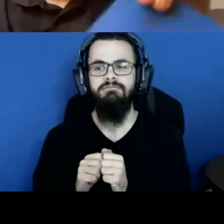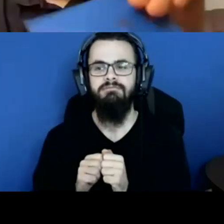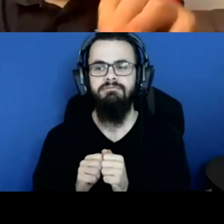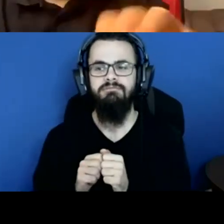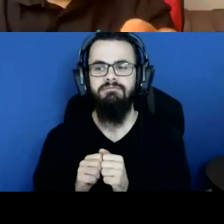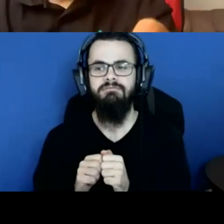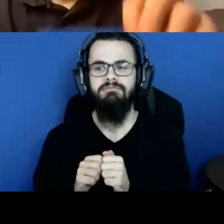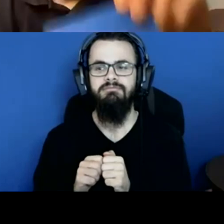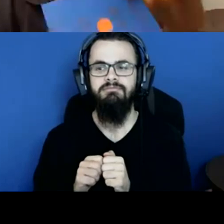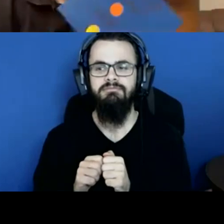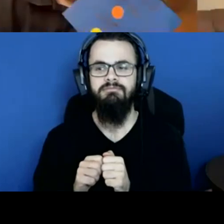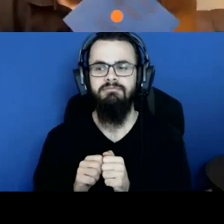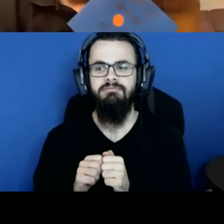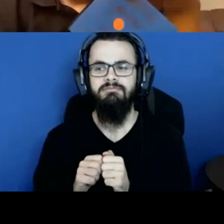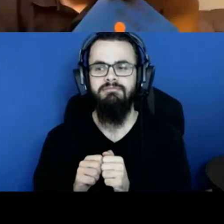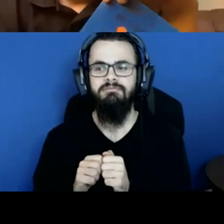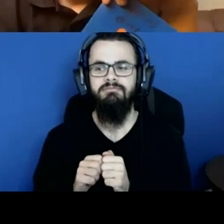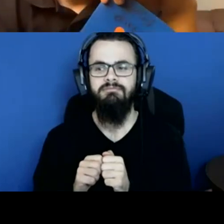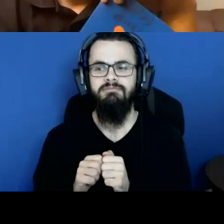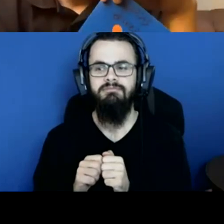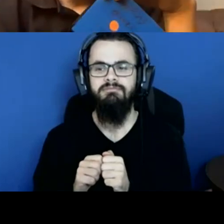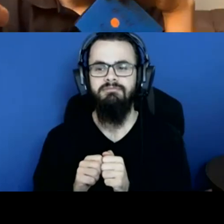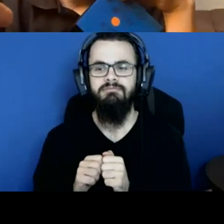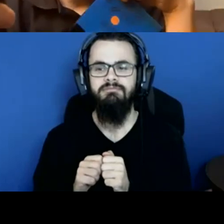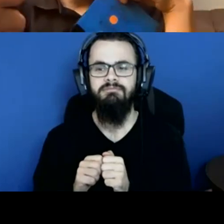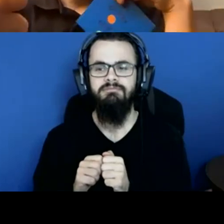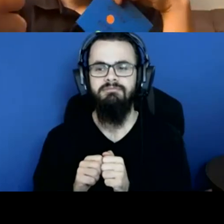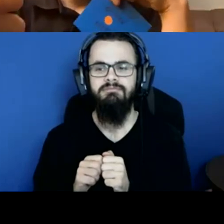And chips,